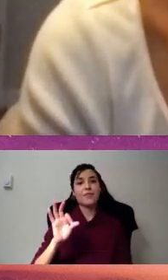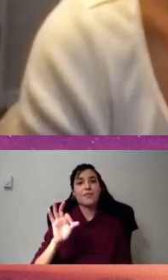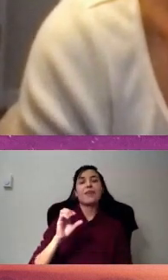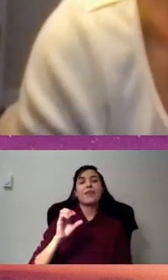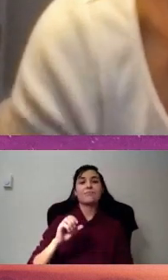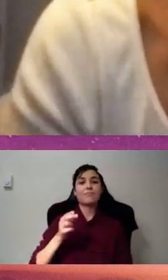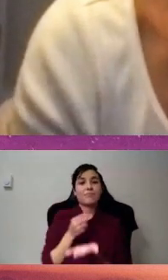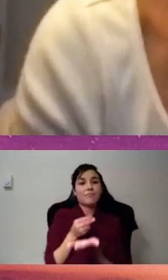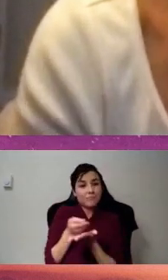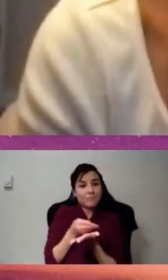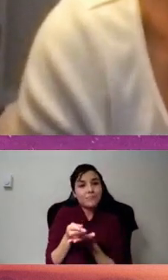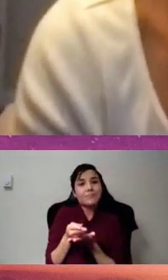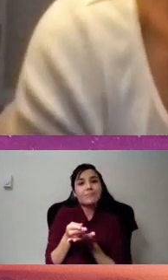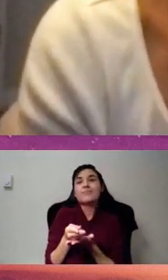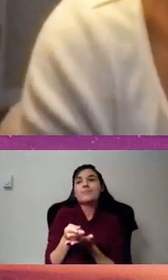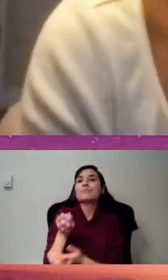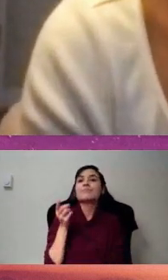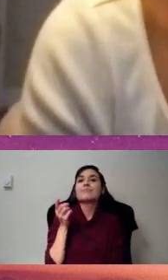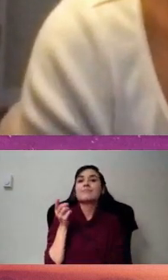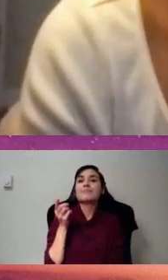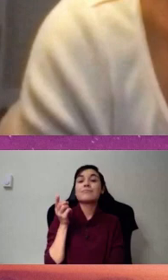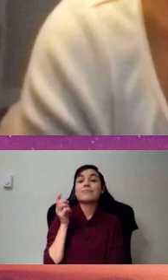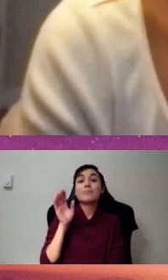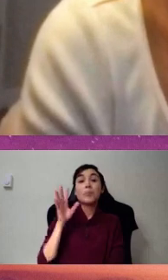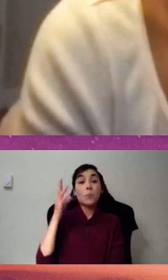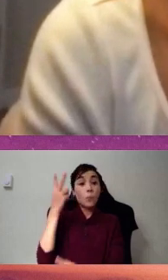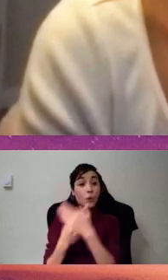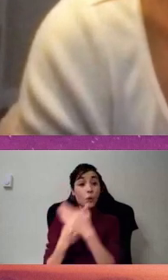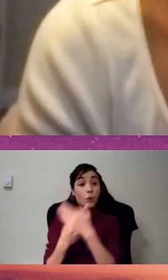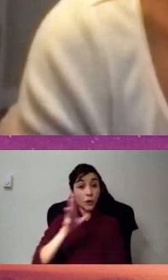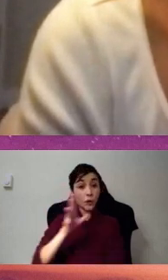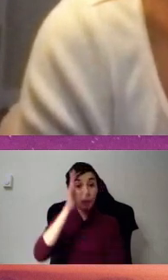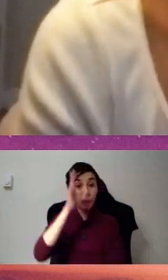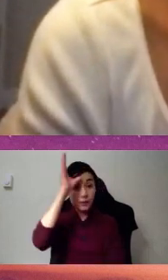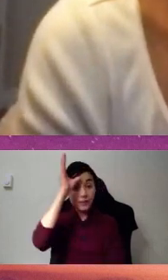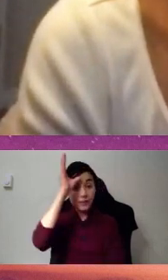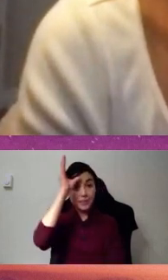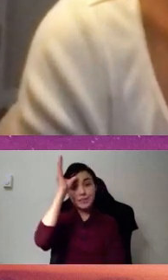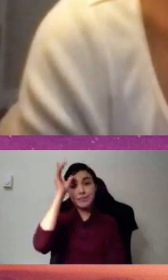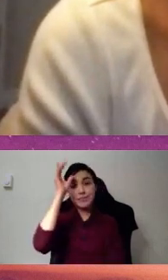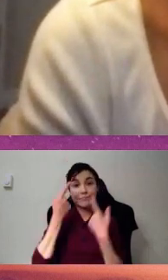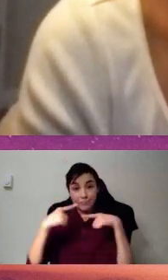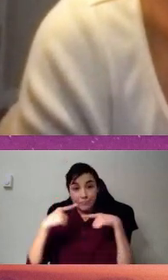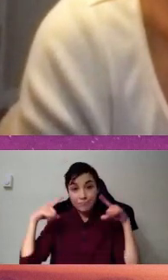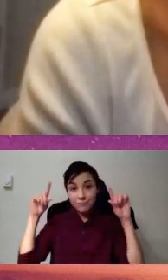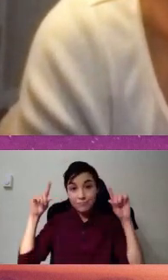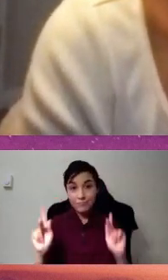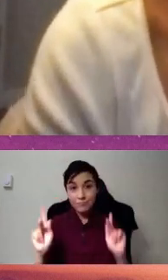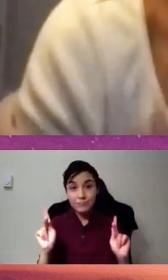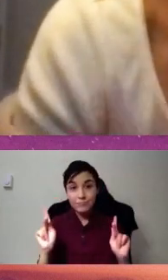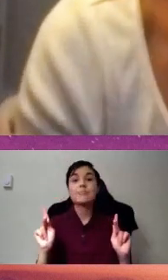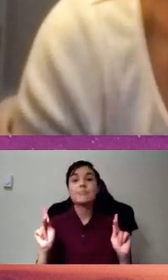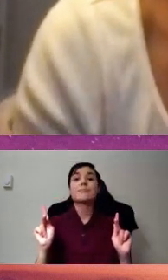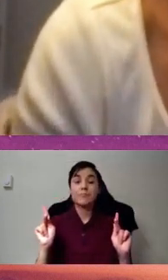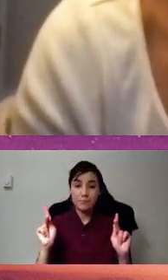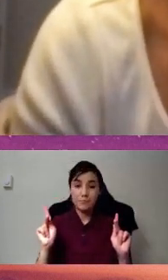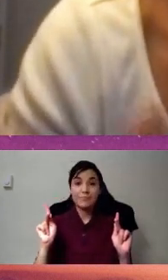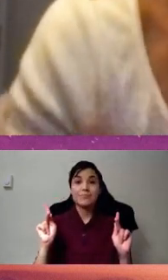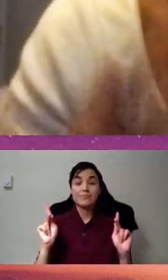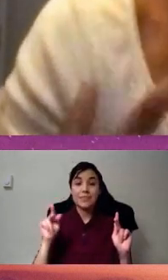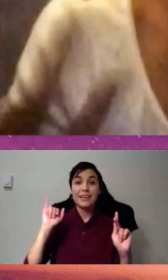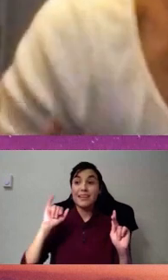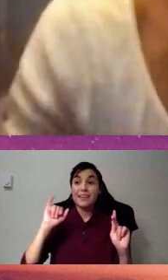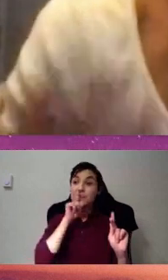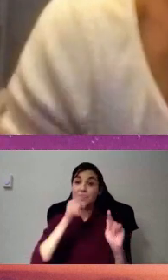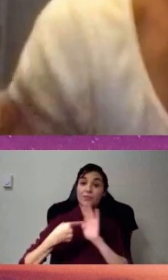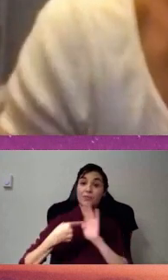cisgender parents, both of them being celebrities in the limelights. And I think it's really reflective of the changing world, and the youth